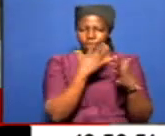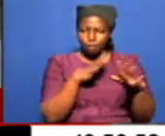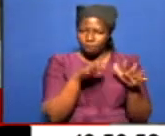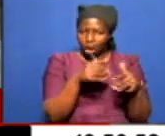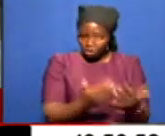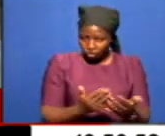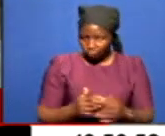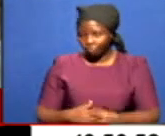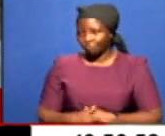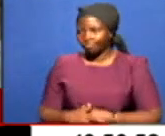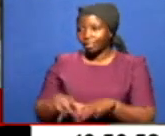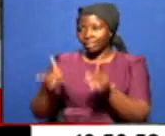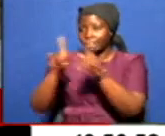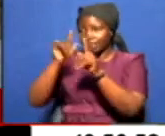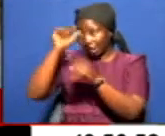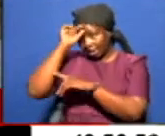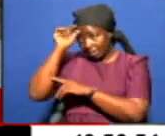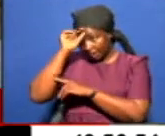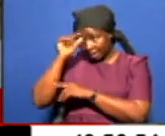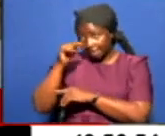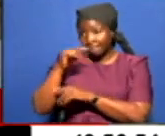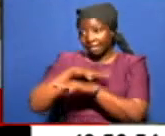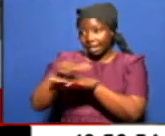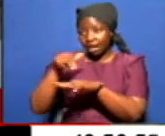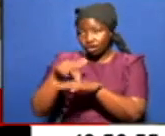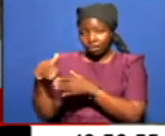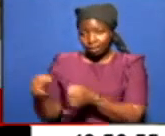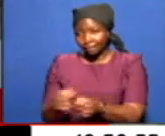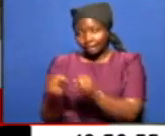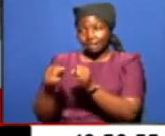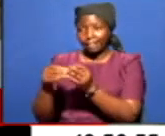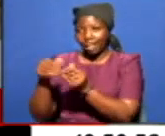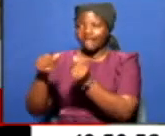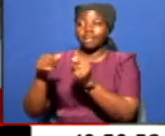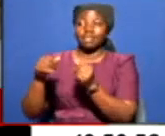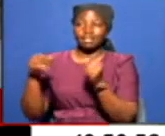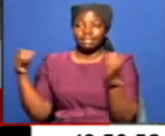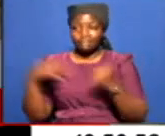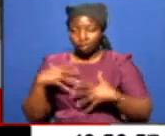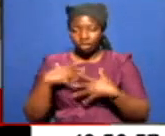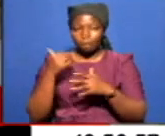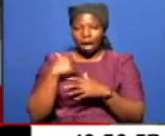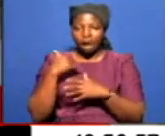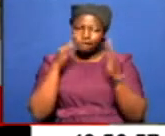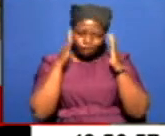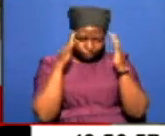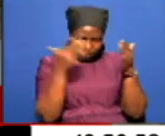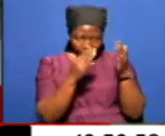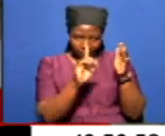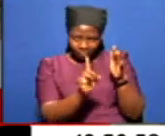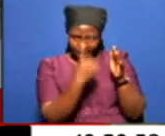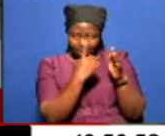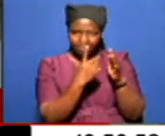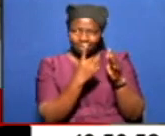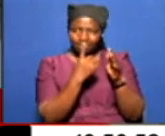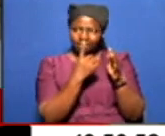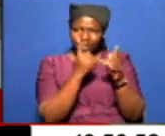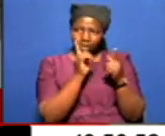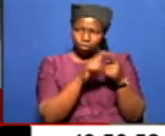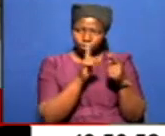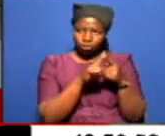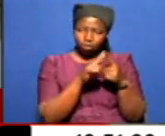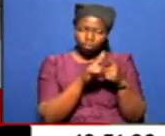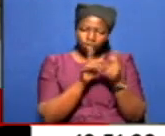the national strategy on countering violent extremism has a priority on delegitimizing and rejecting all efforts of